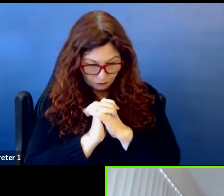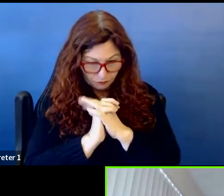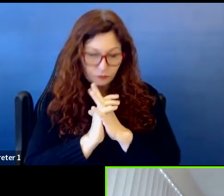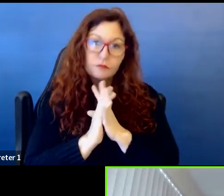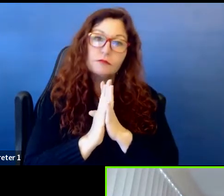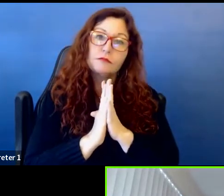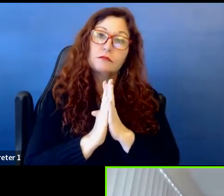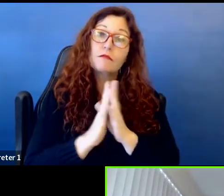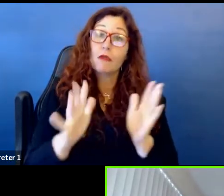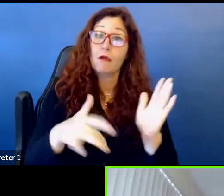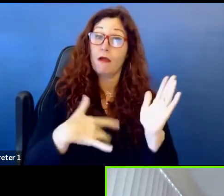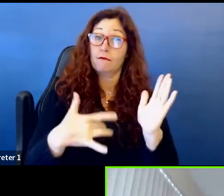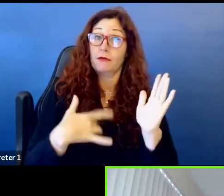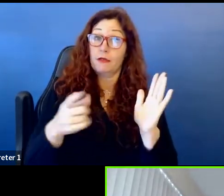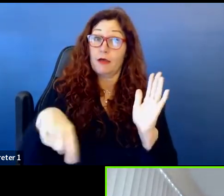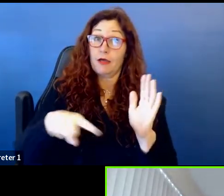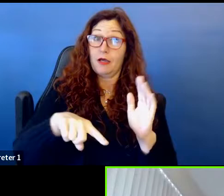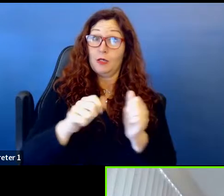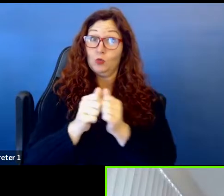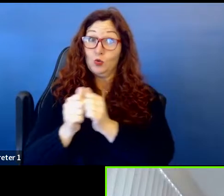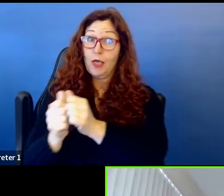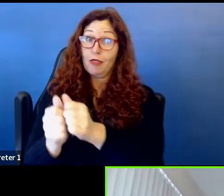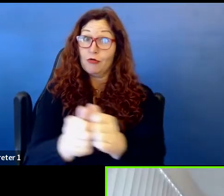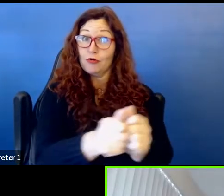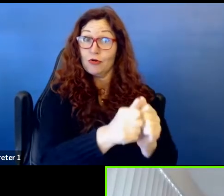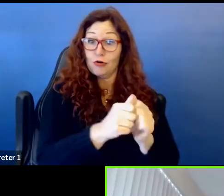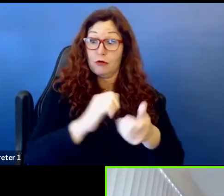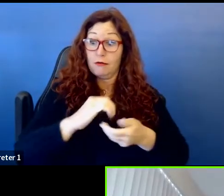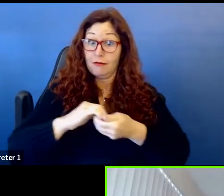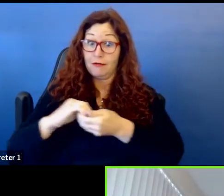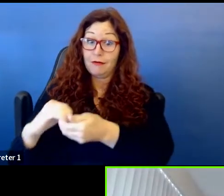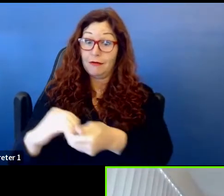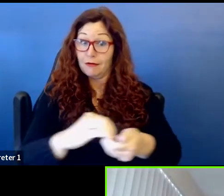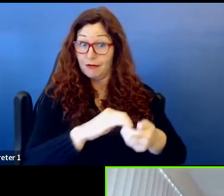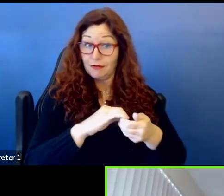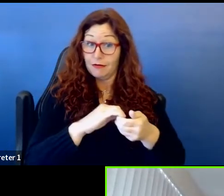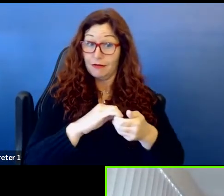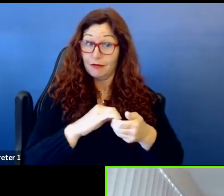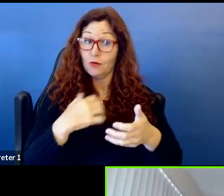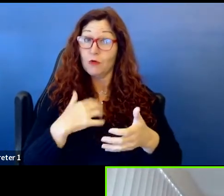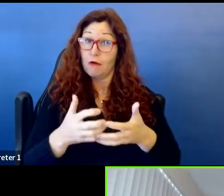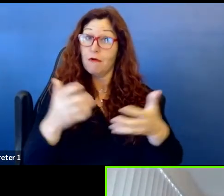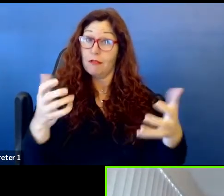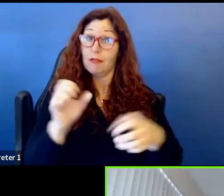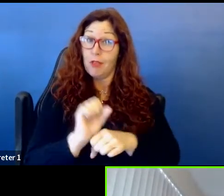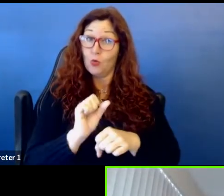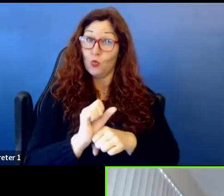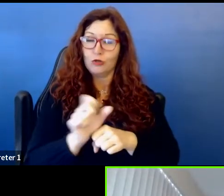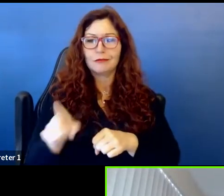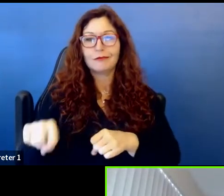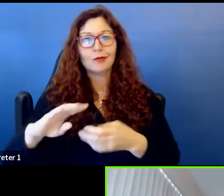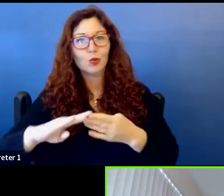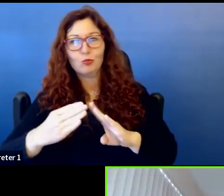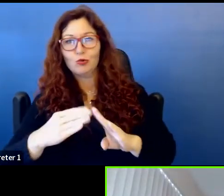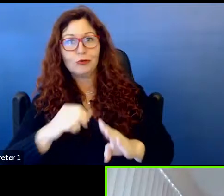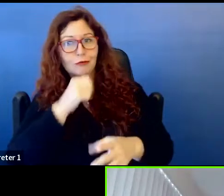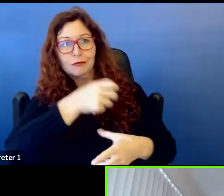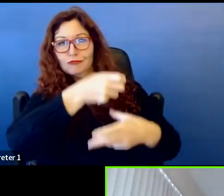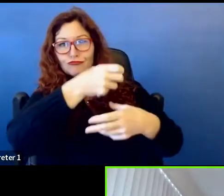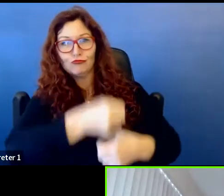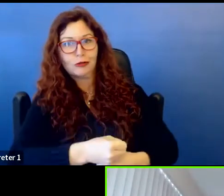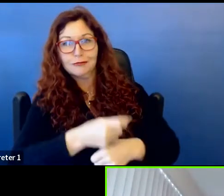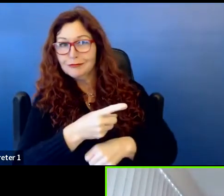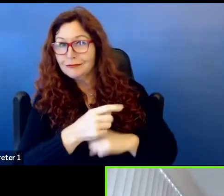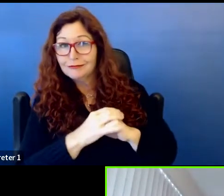together we have some work to do to really build the faith and build trust in community there is a lot of